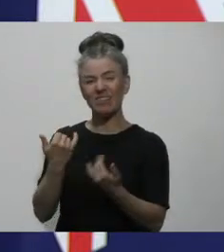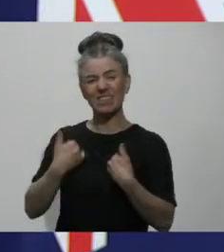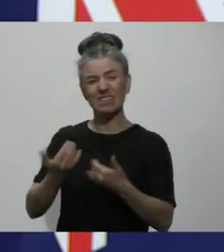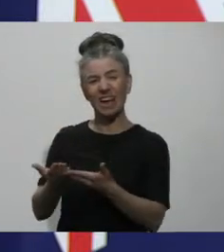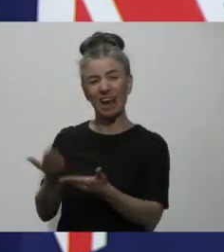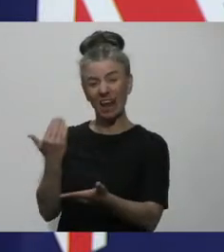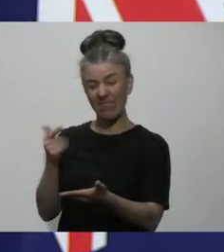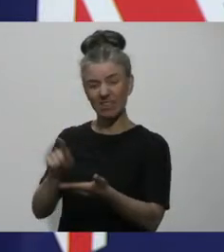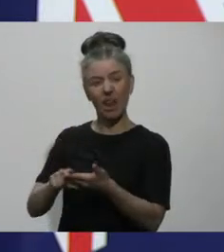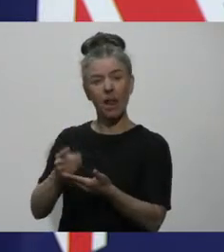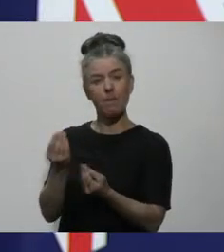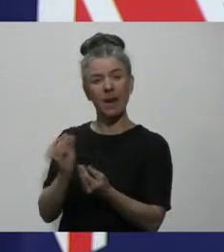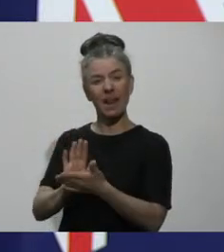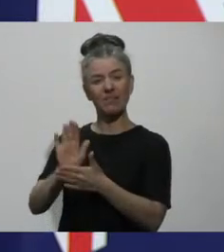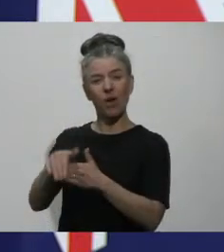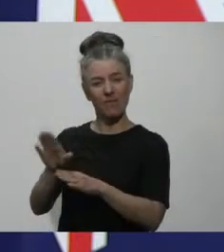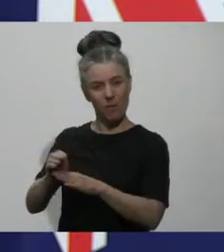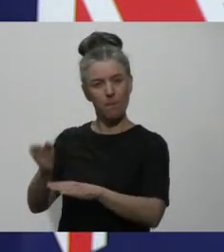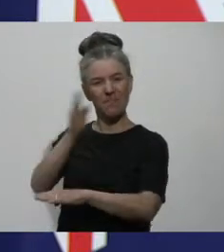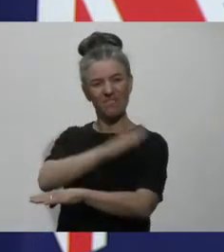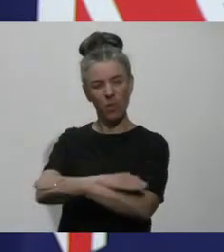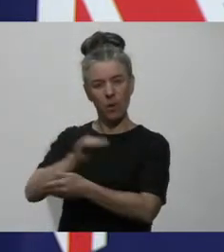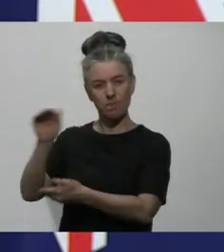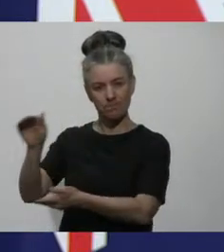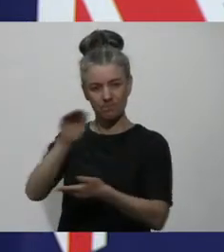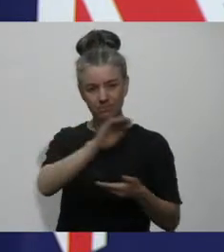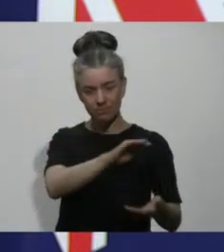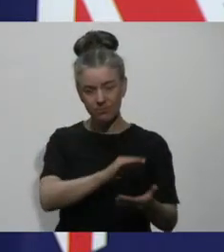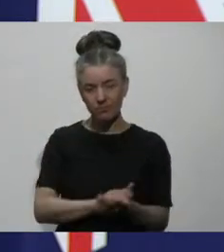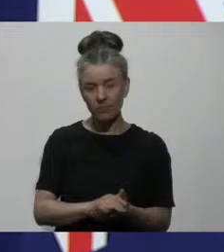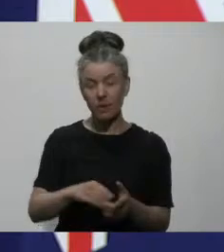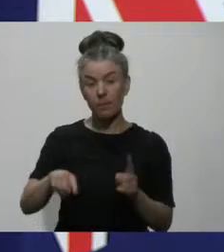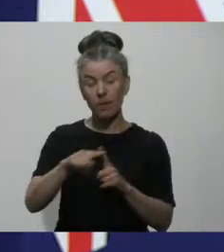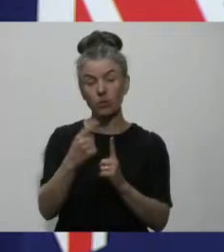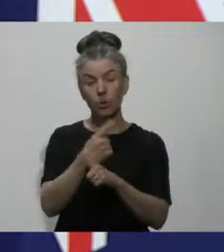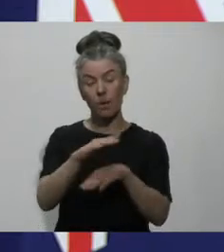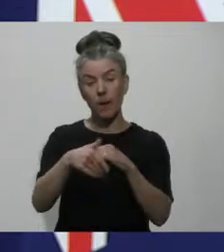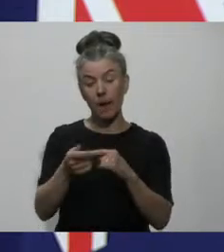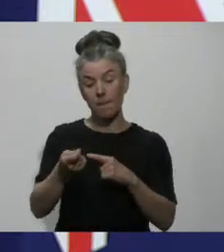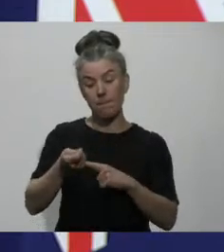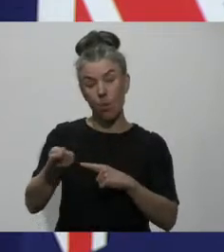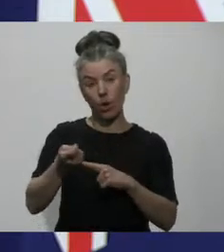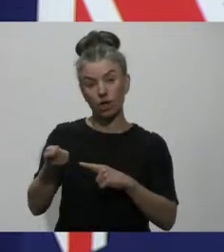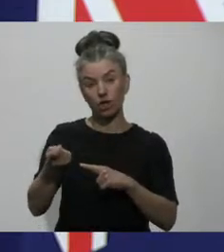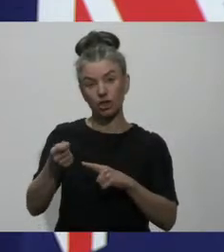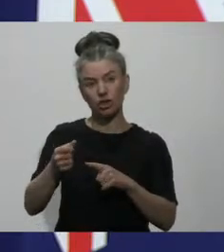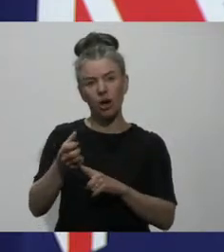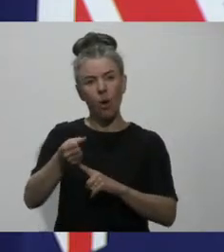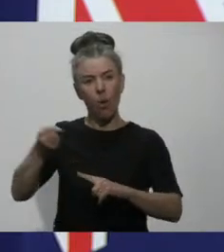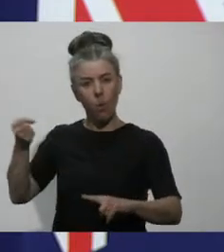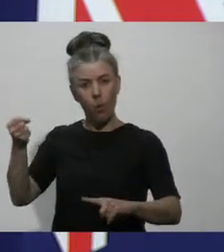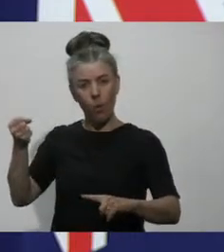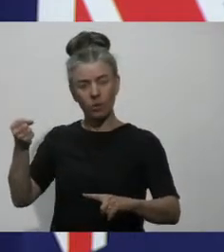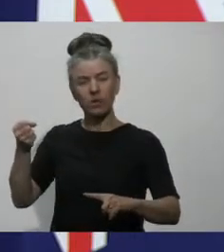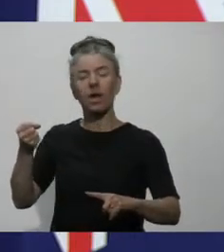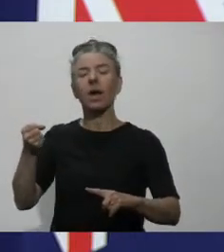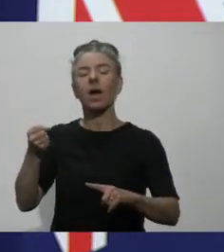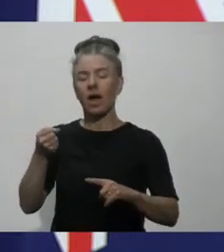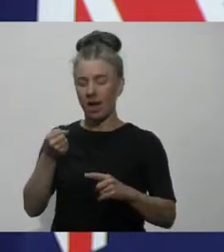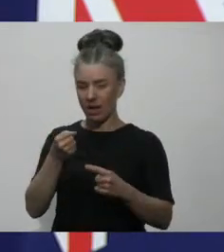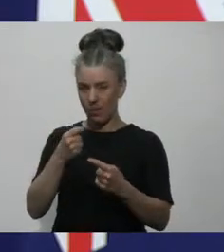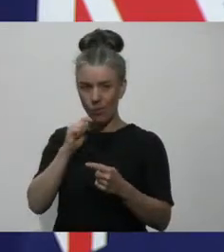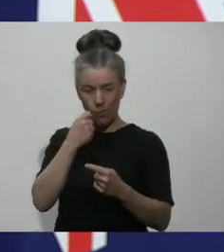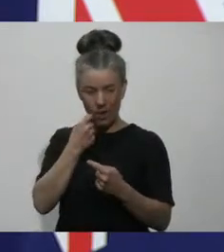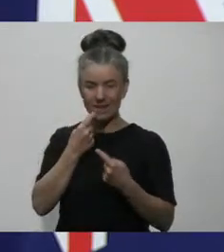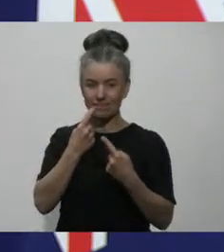scheme. We will announce the details of an extension to the mortgage deferral scheme as well. That was already announced in principle by the